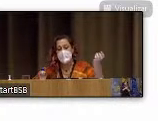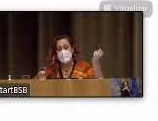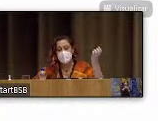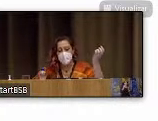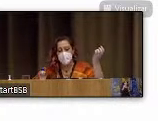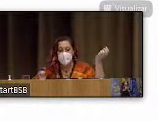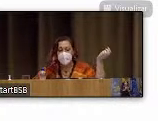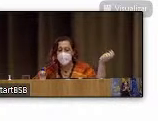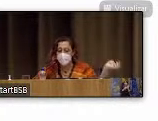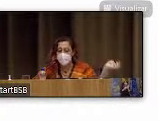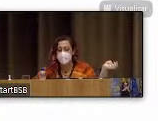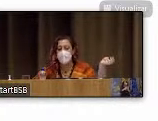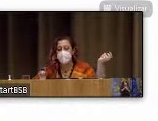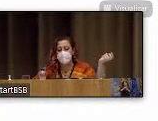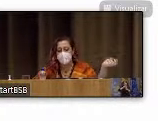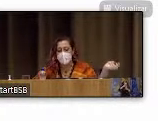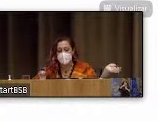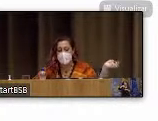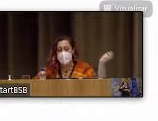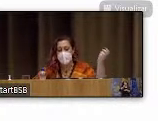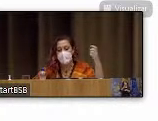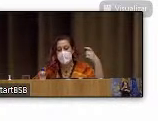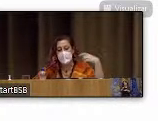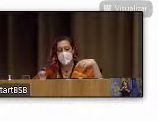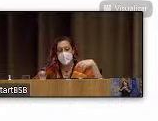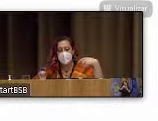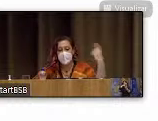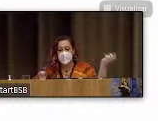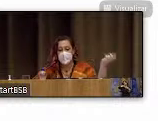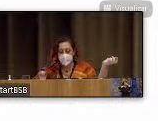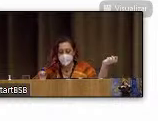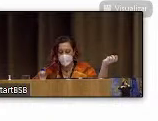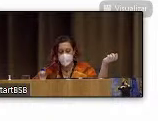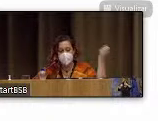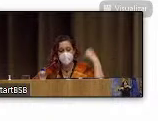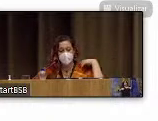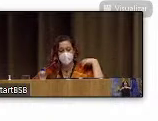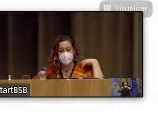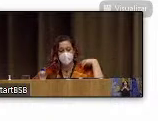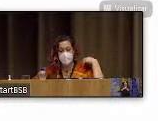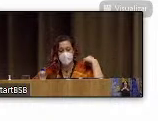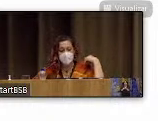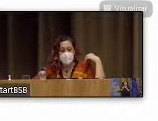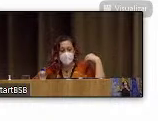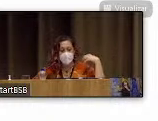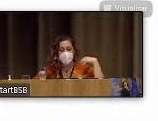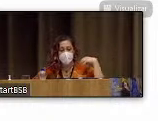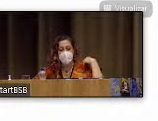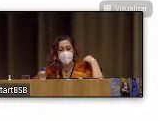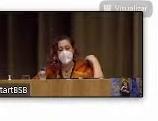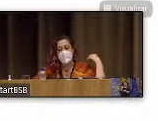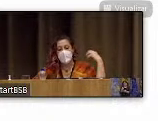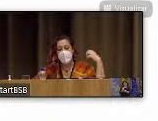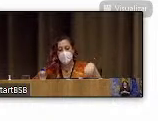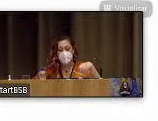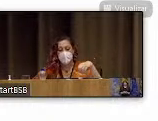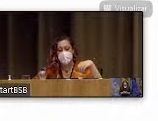that pregnant, what they face, we know a little more. They might need